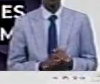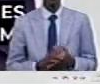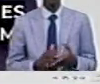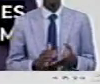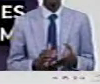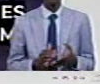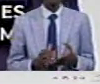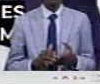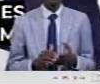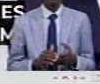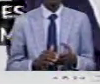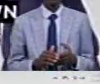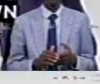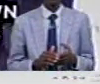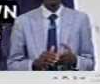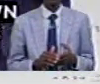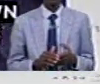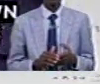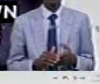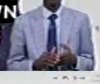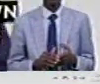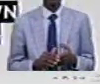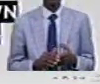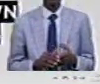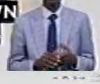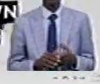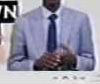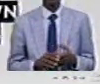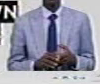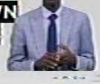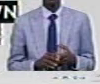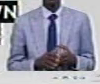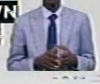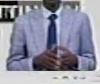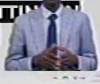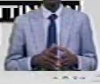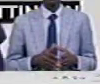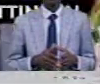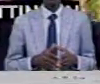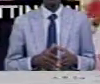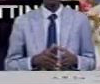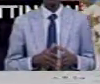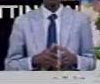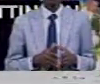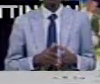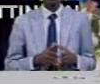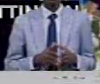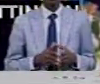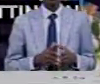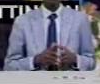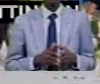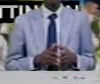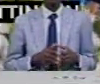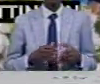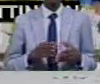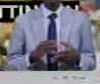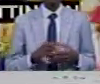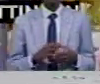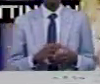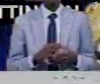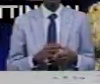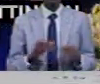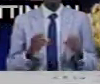dime. Stars don't pull each other down, they have varied illuminations. The world doesn't accommodate for fitting in, but for an